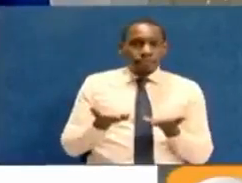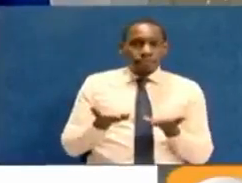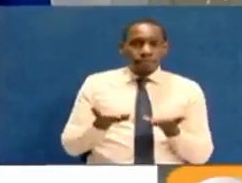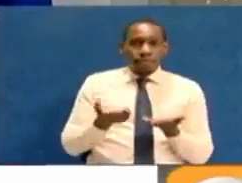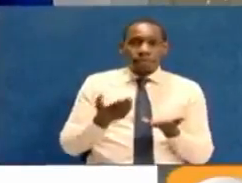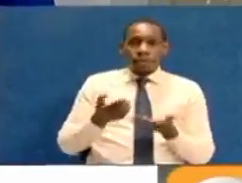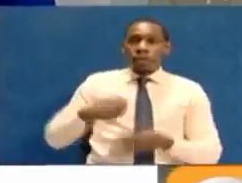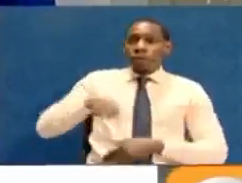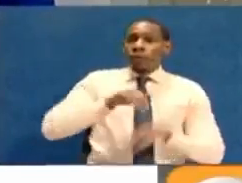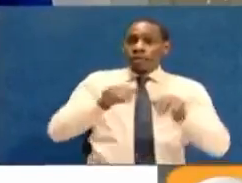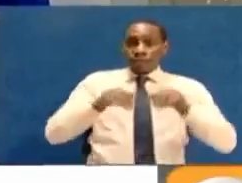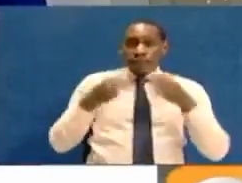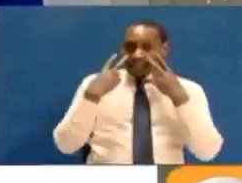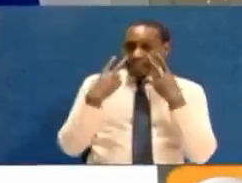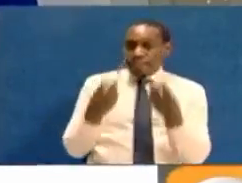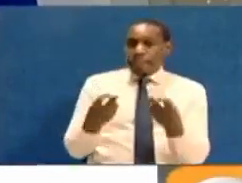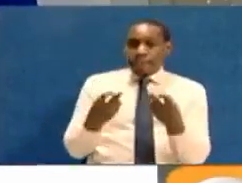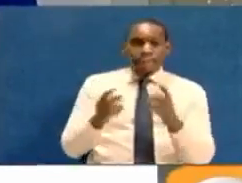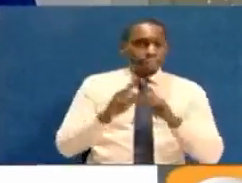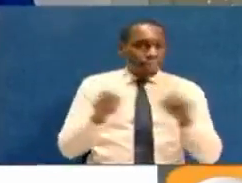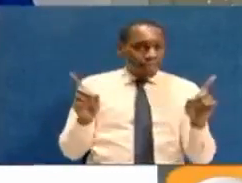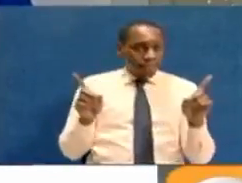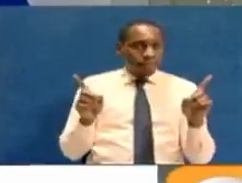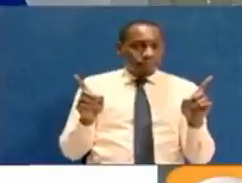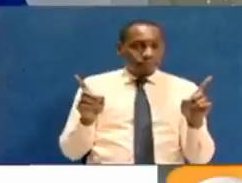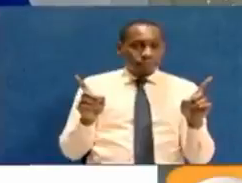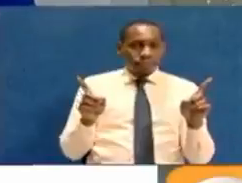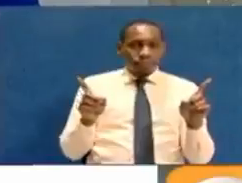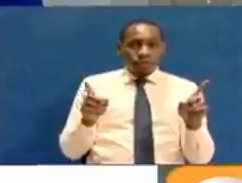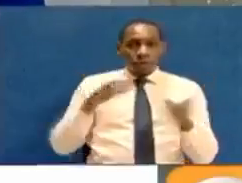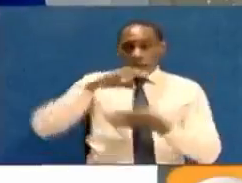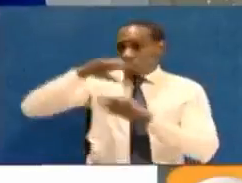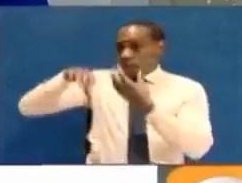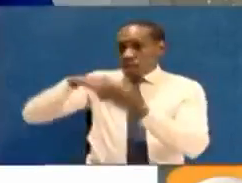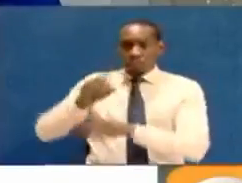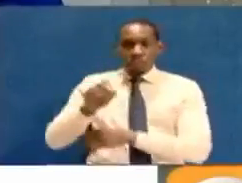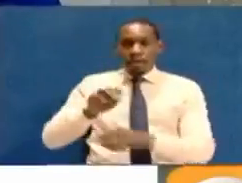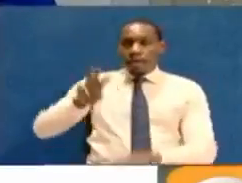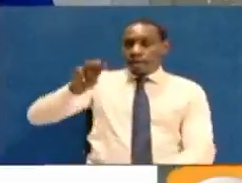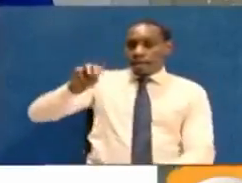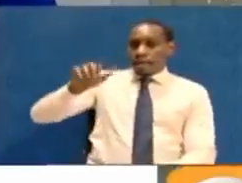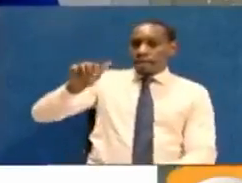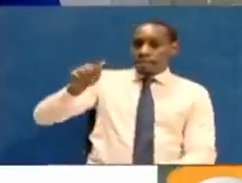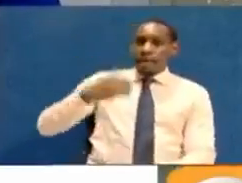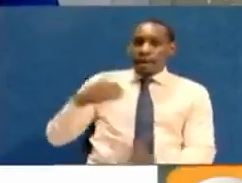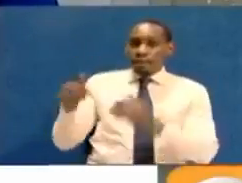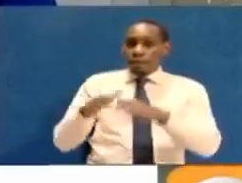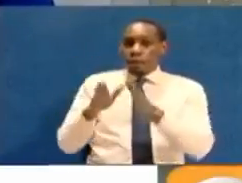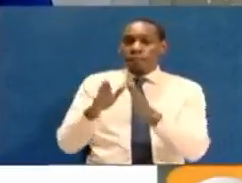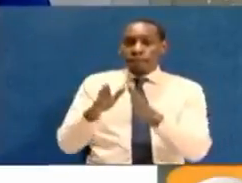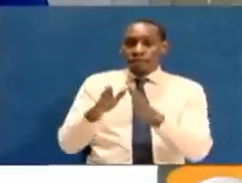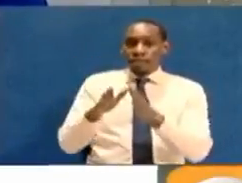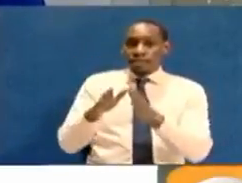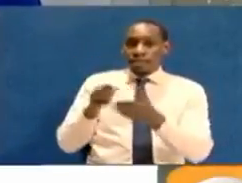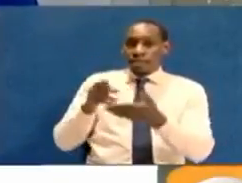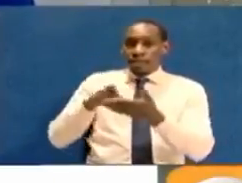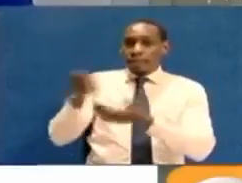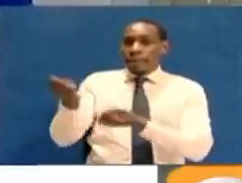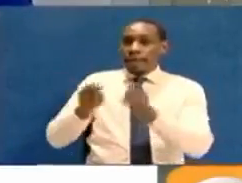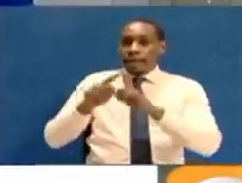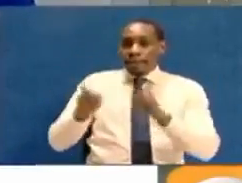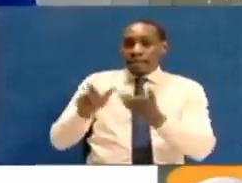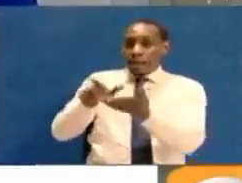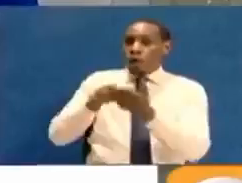we wait to see. But let's not get confused. The MCAs do get a chance to buy a vehicle, except it is a